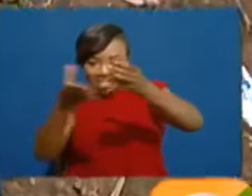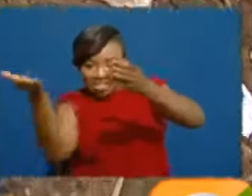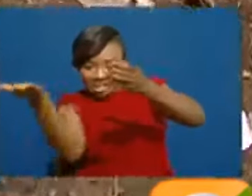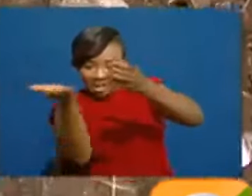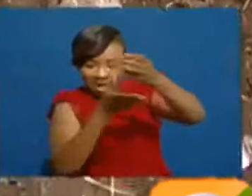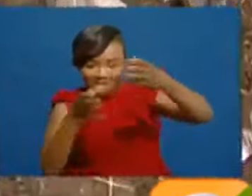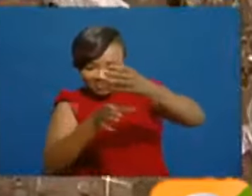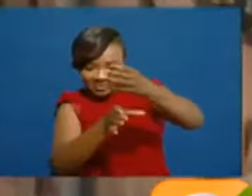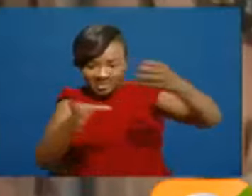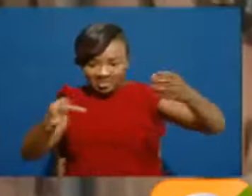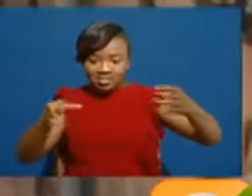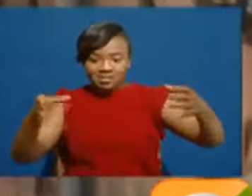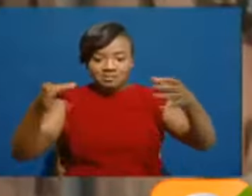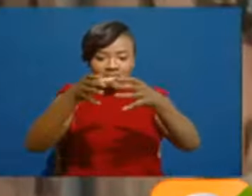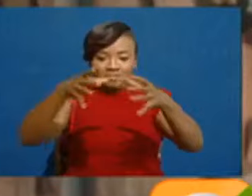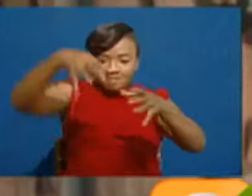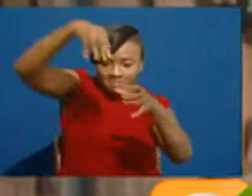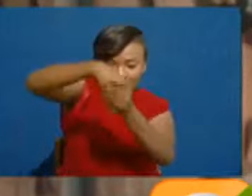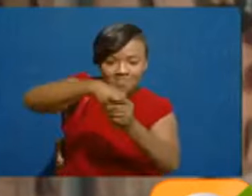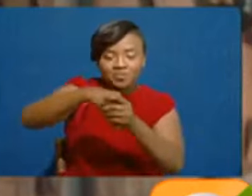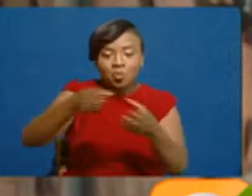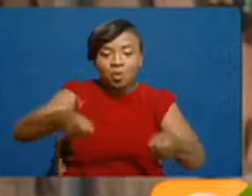parts.